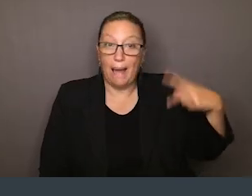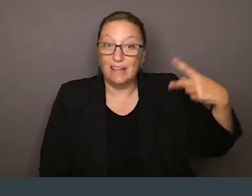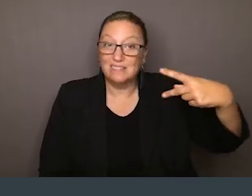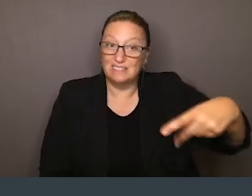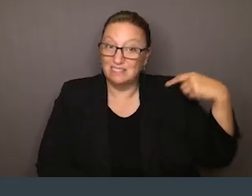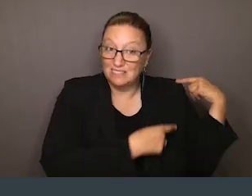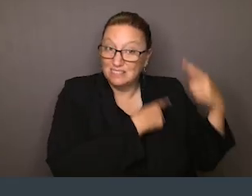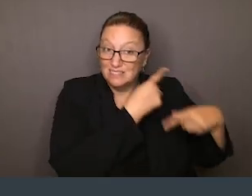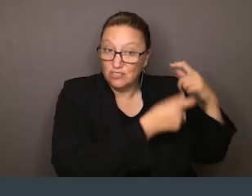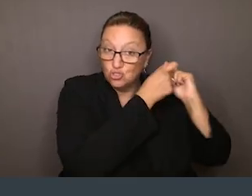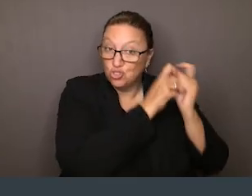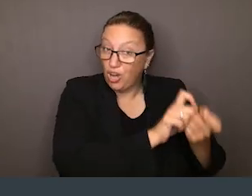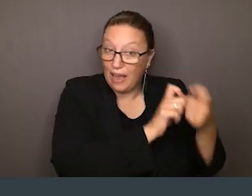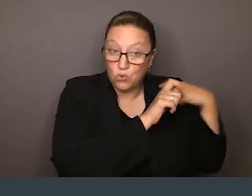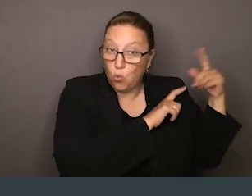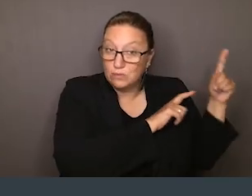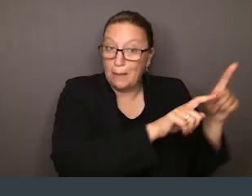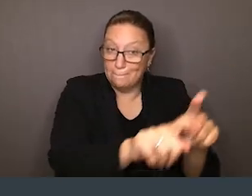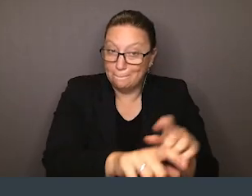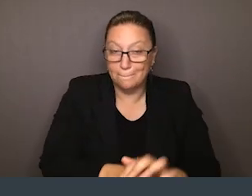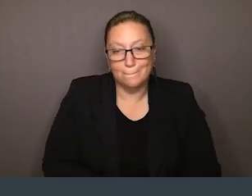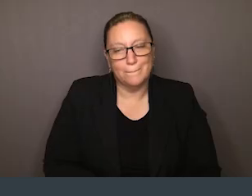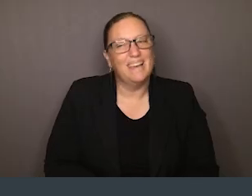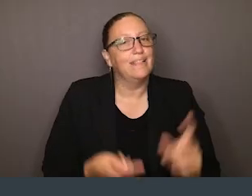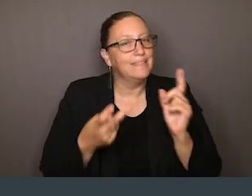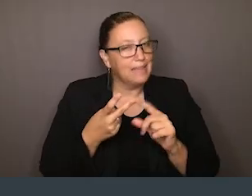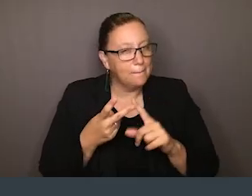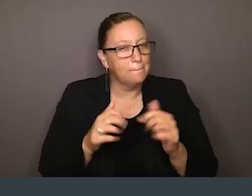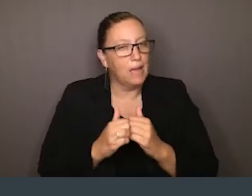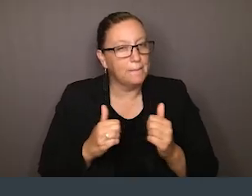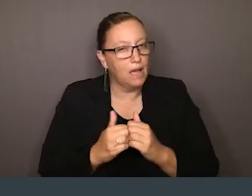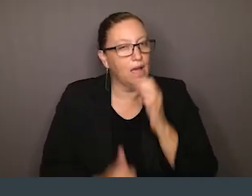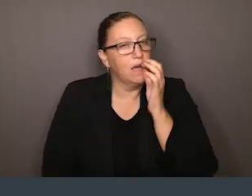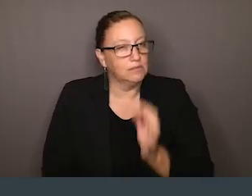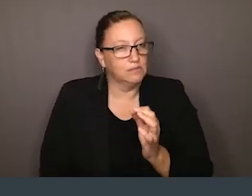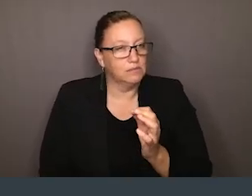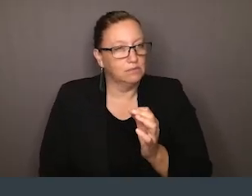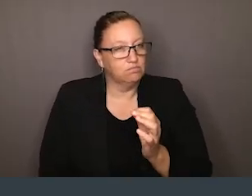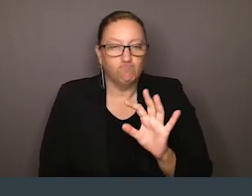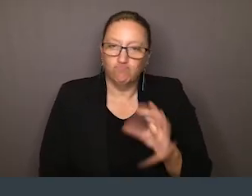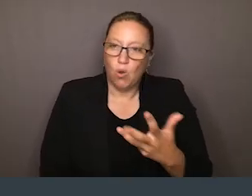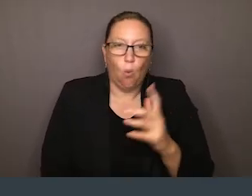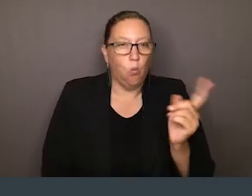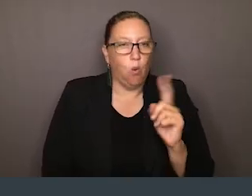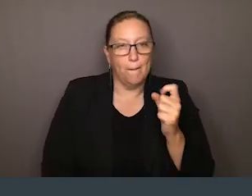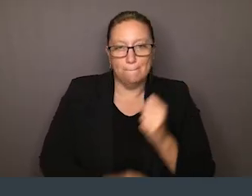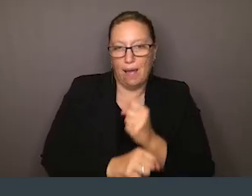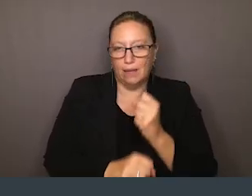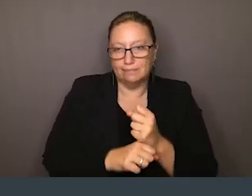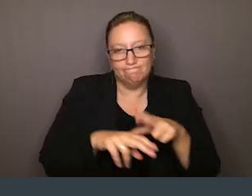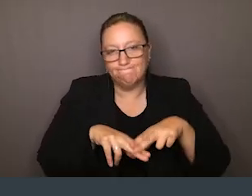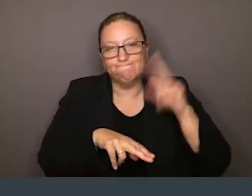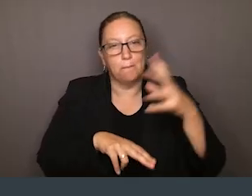have changed over time. And then the second paper that we looked at asked what factors increased